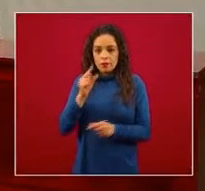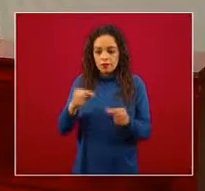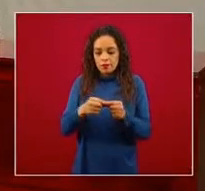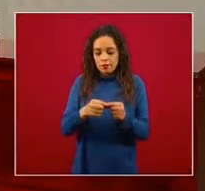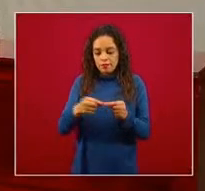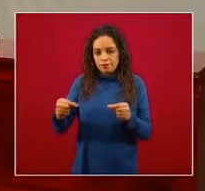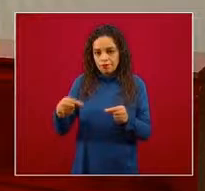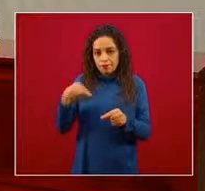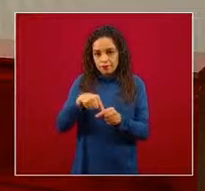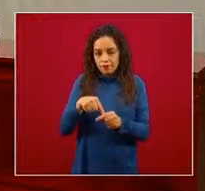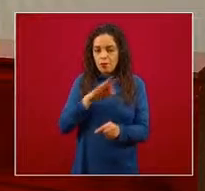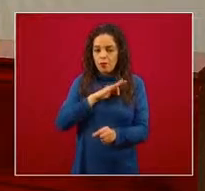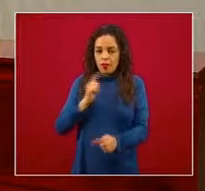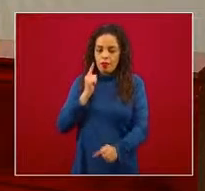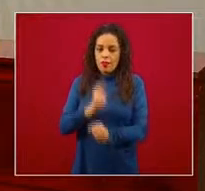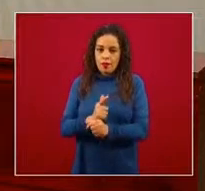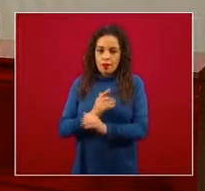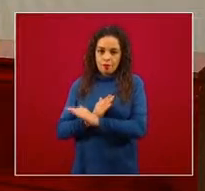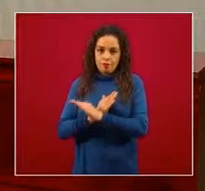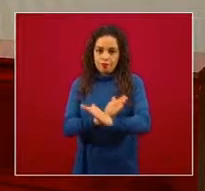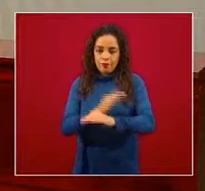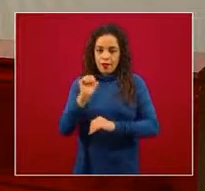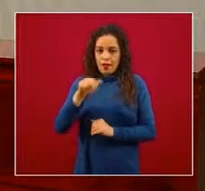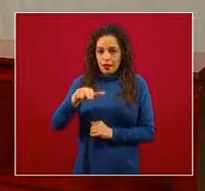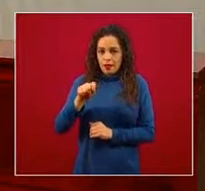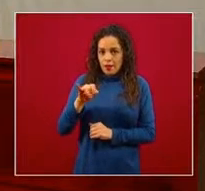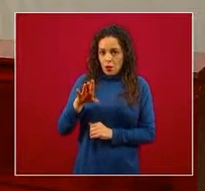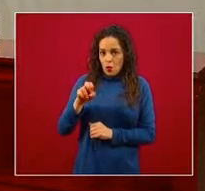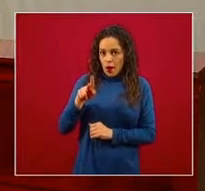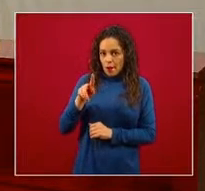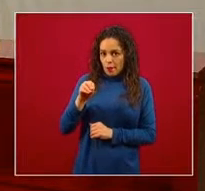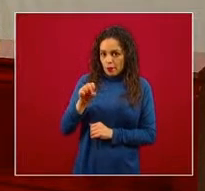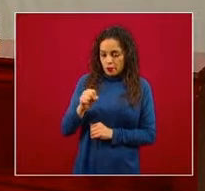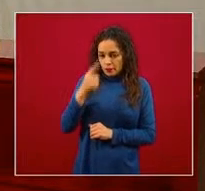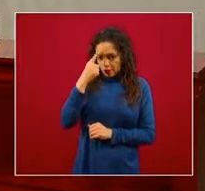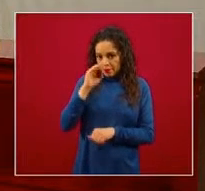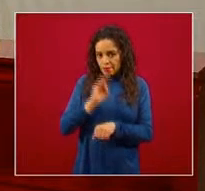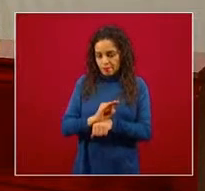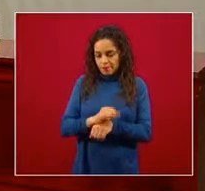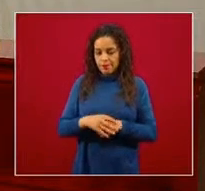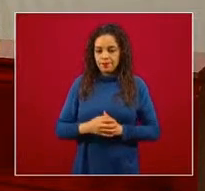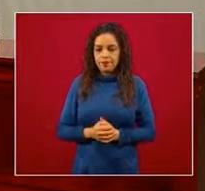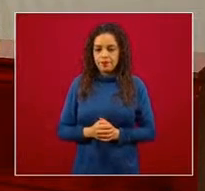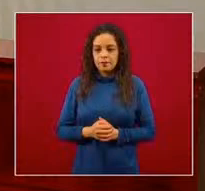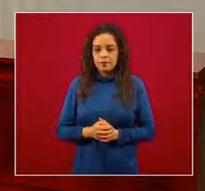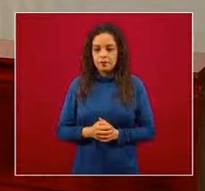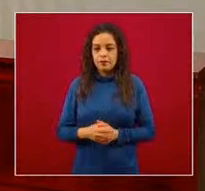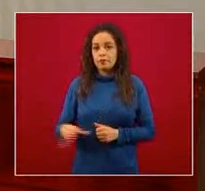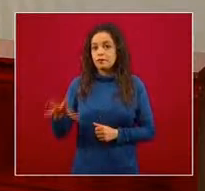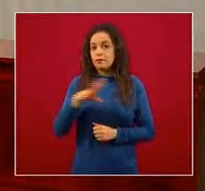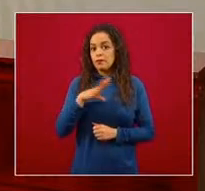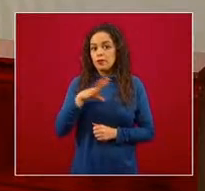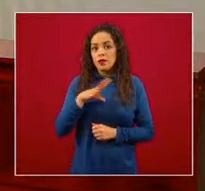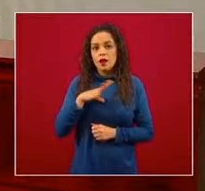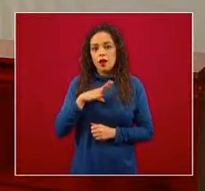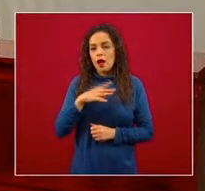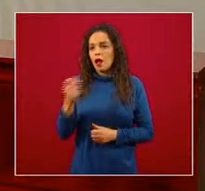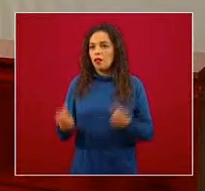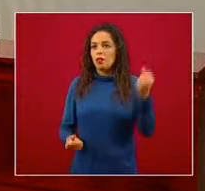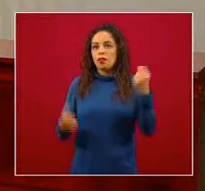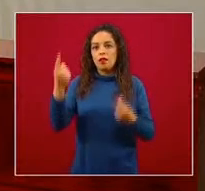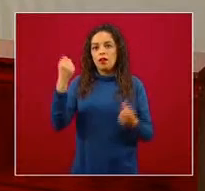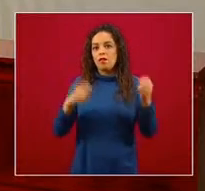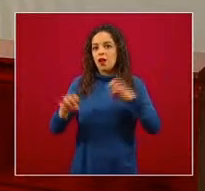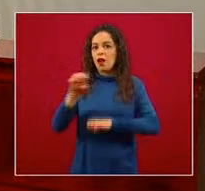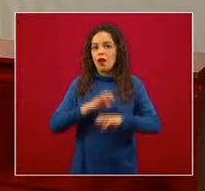these strips, test strips that can identify antibodies. And there are a lot of